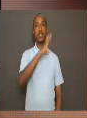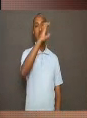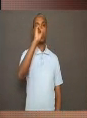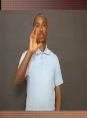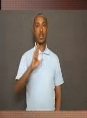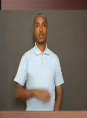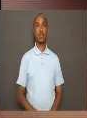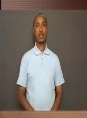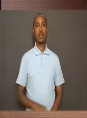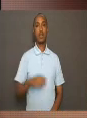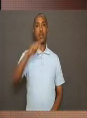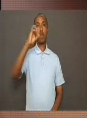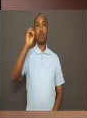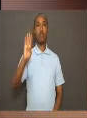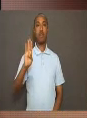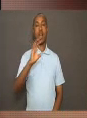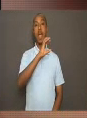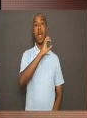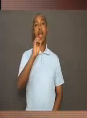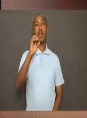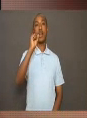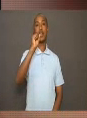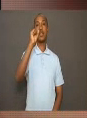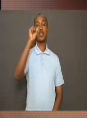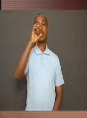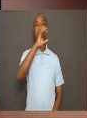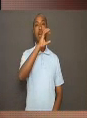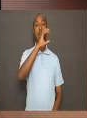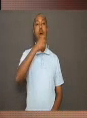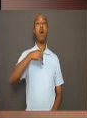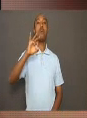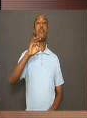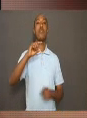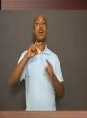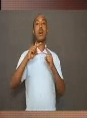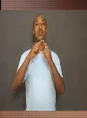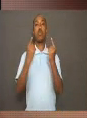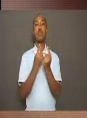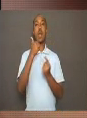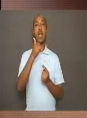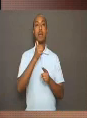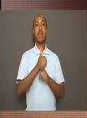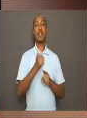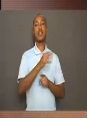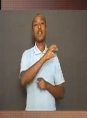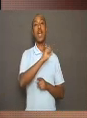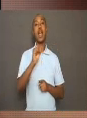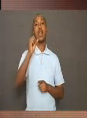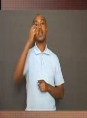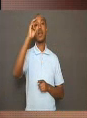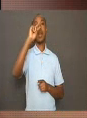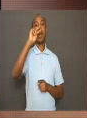Carbonates, phosphates, and sulfides of alkali metals and